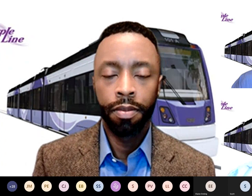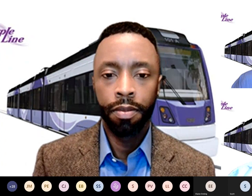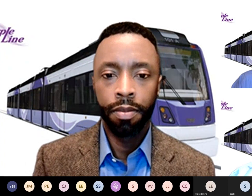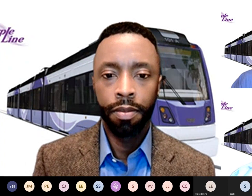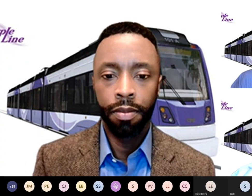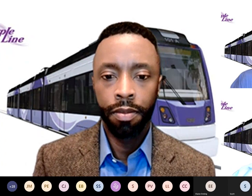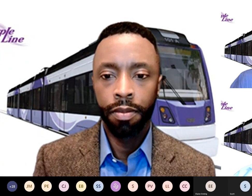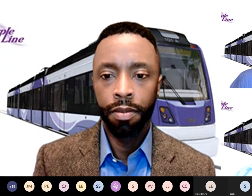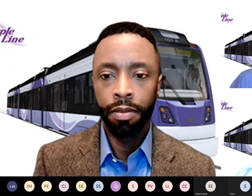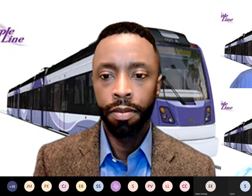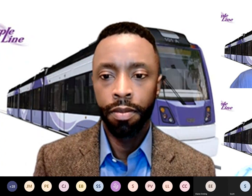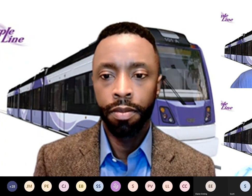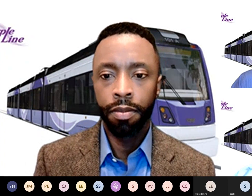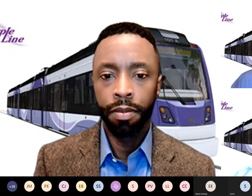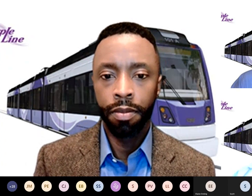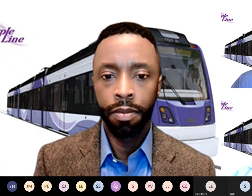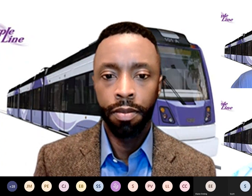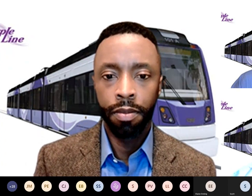Plymouth Street?